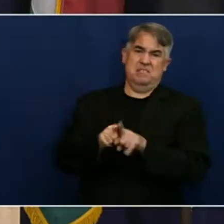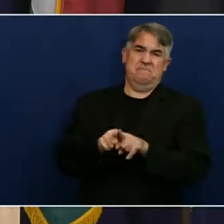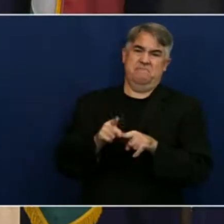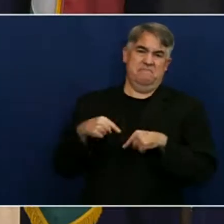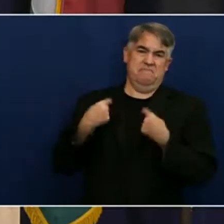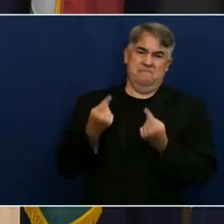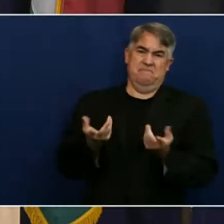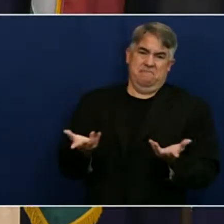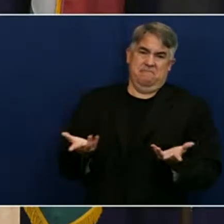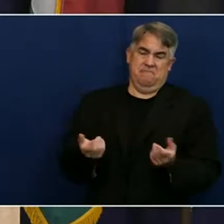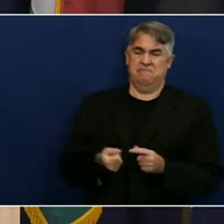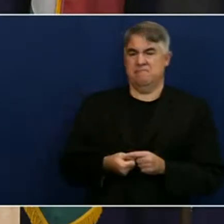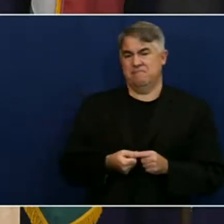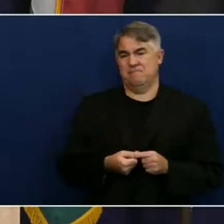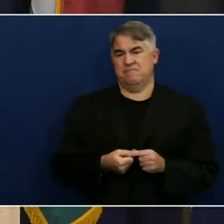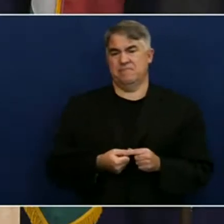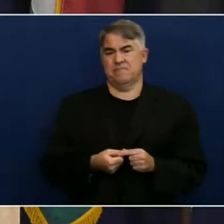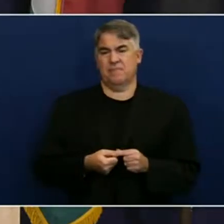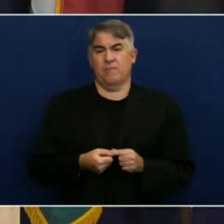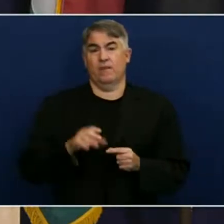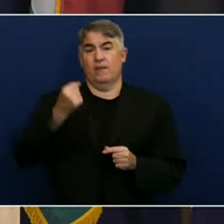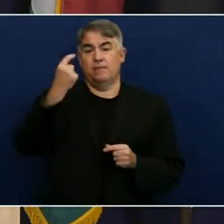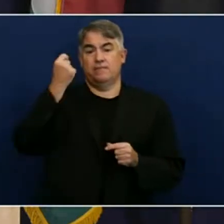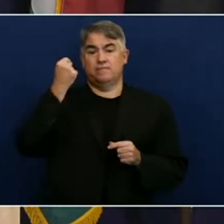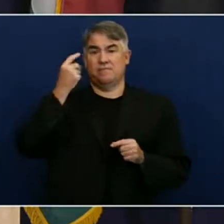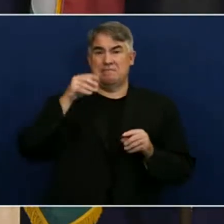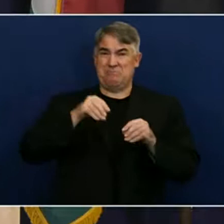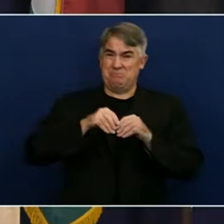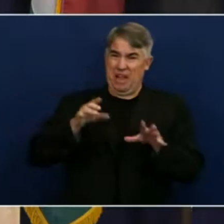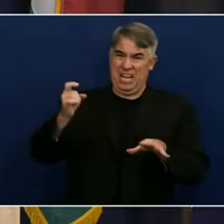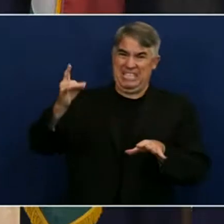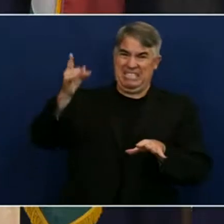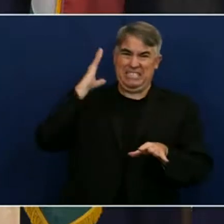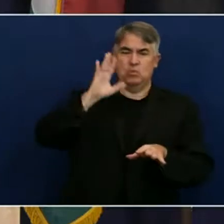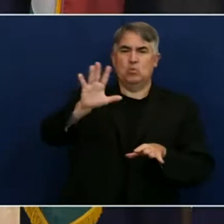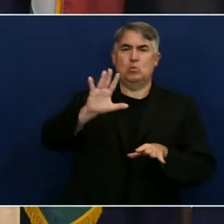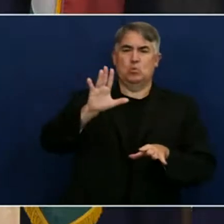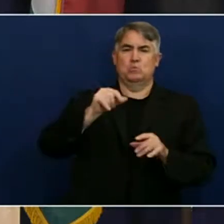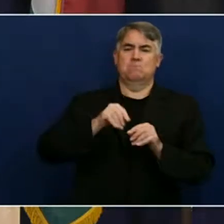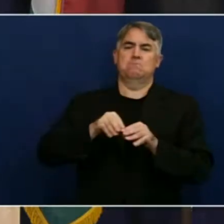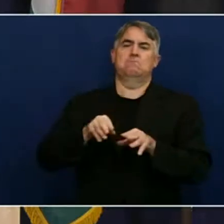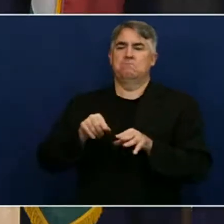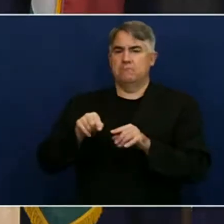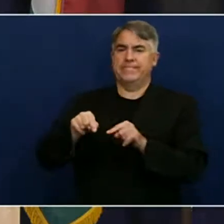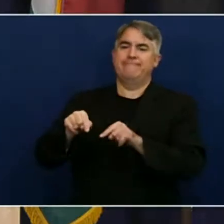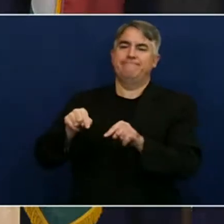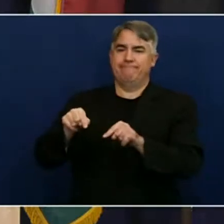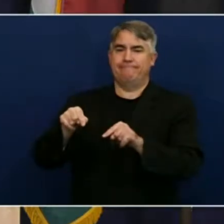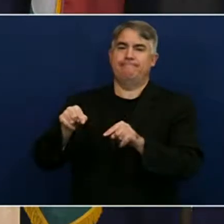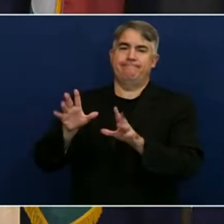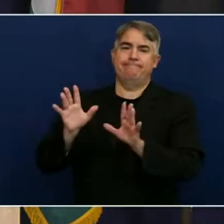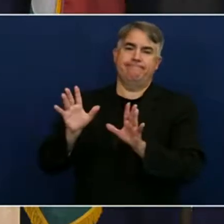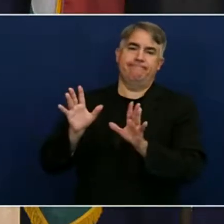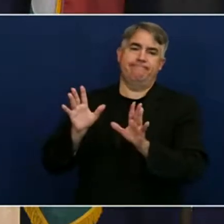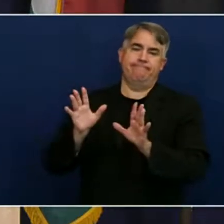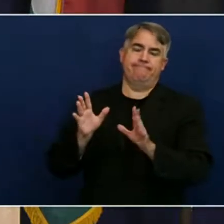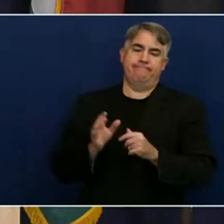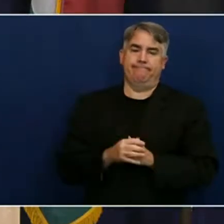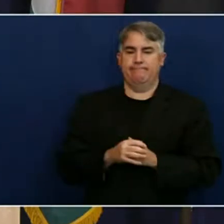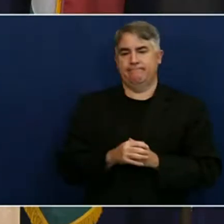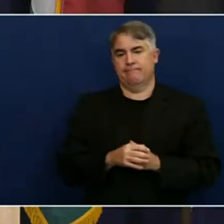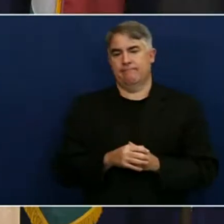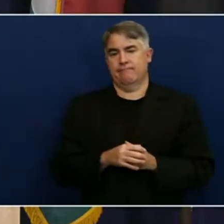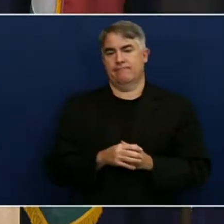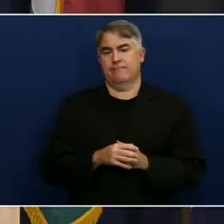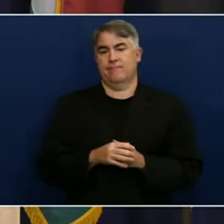are occurring. They are decreasing, and so that's the good news. And hopefully soon we'll be back